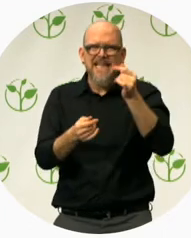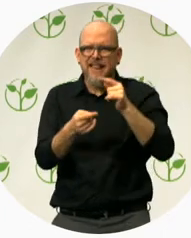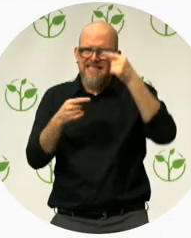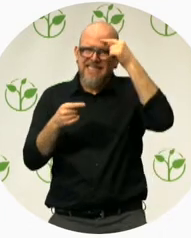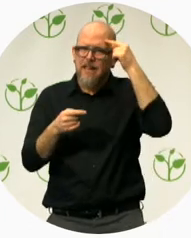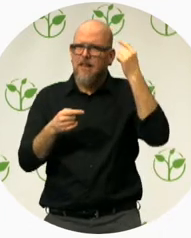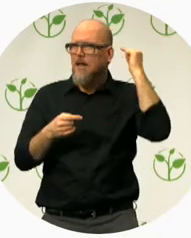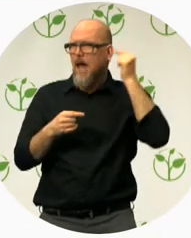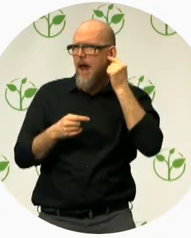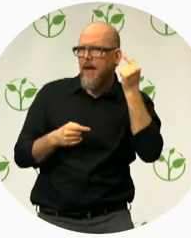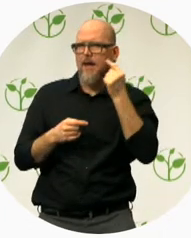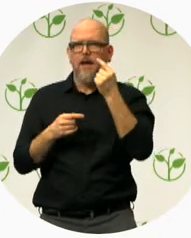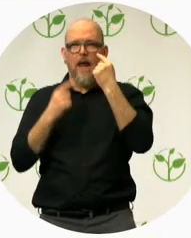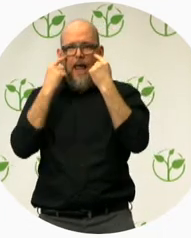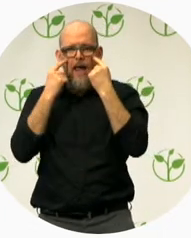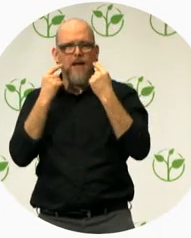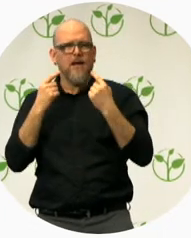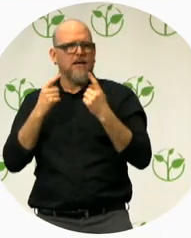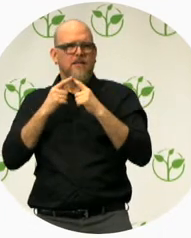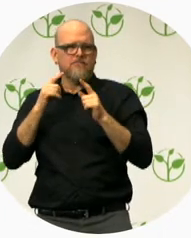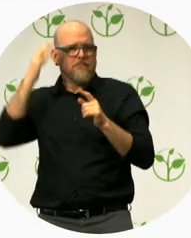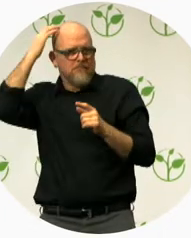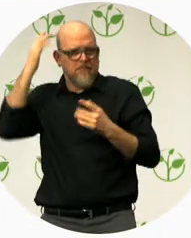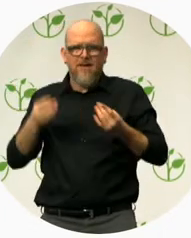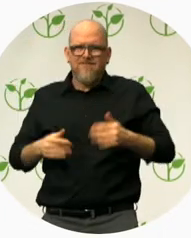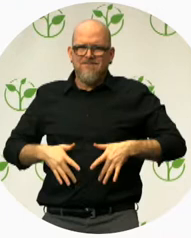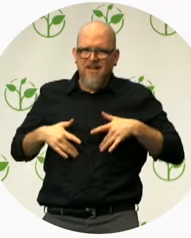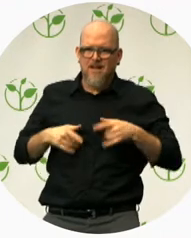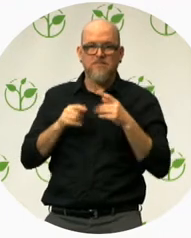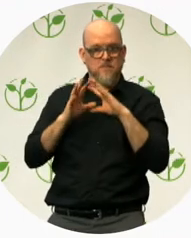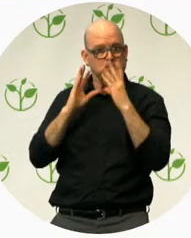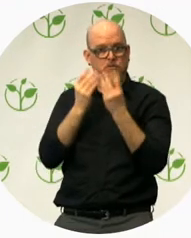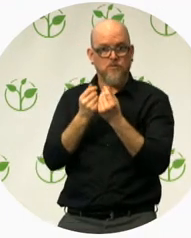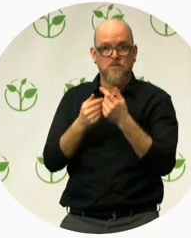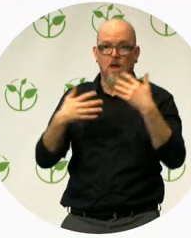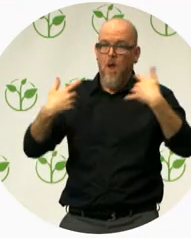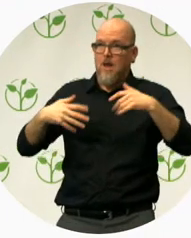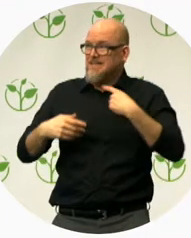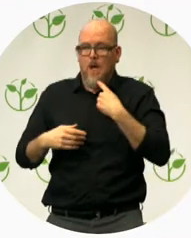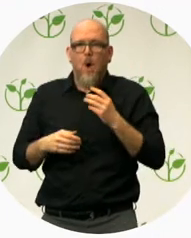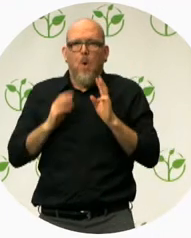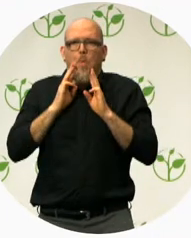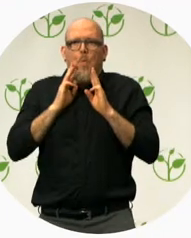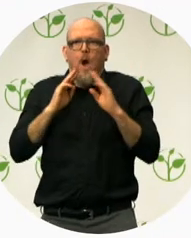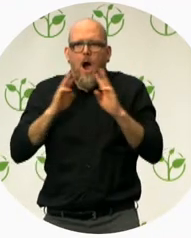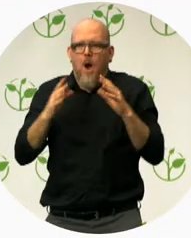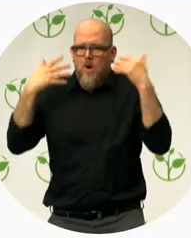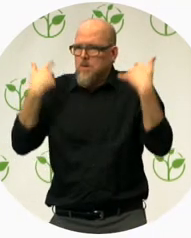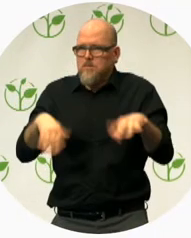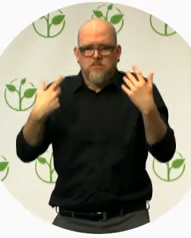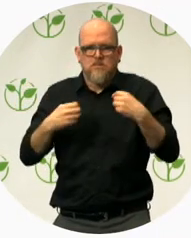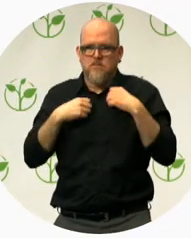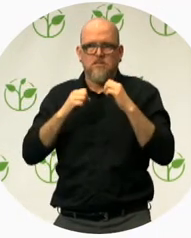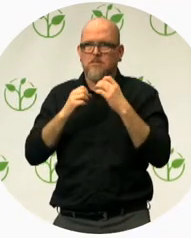Yeah. It's quite unbelievable what is going on. Well, also, you think about brain imaging